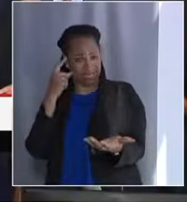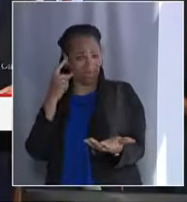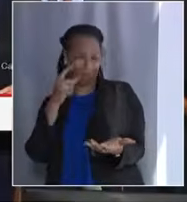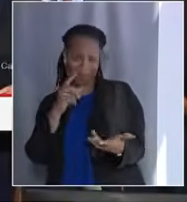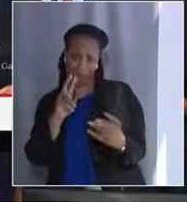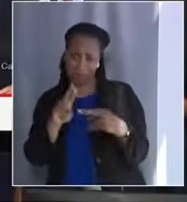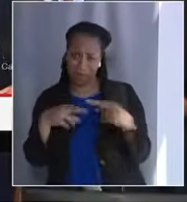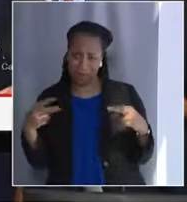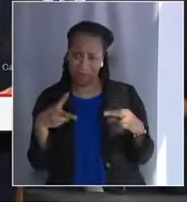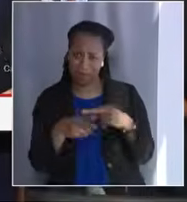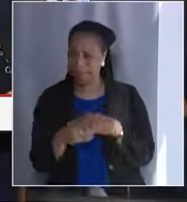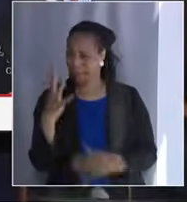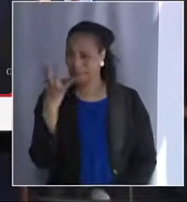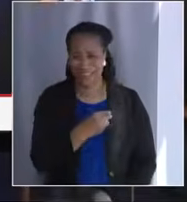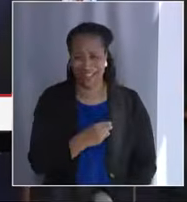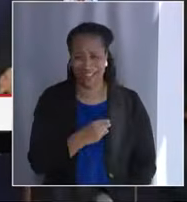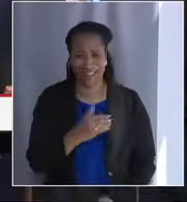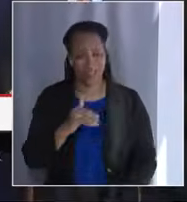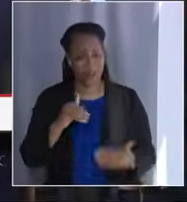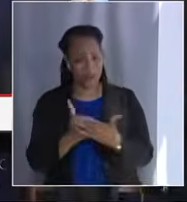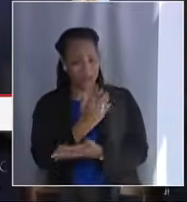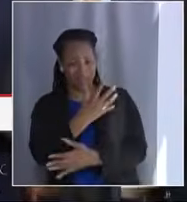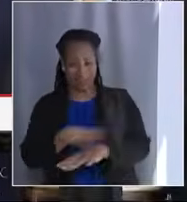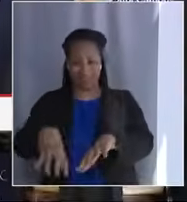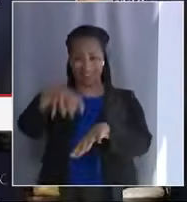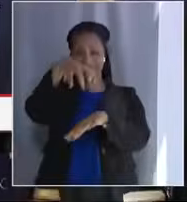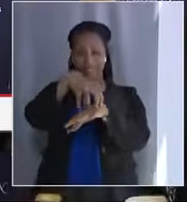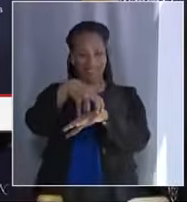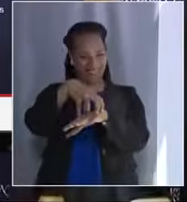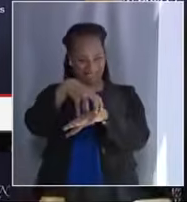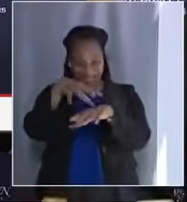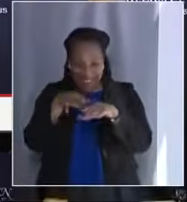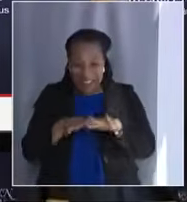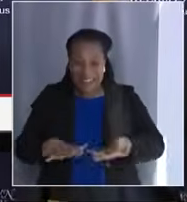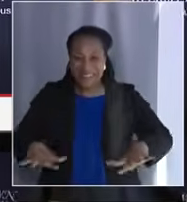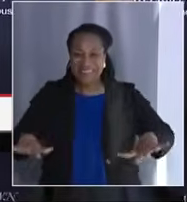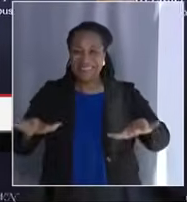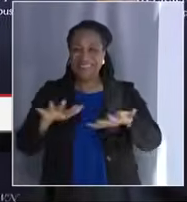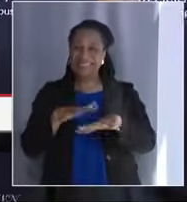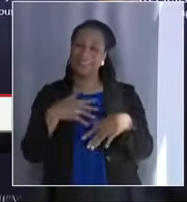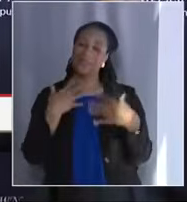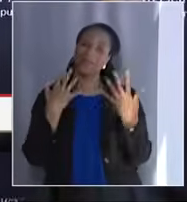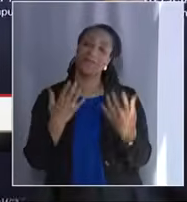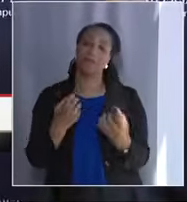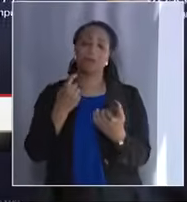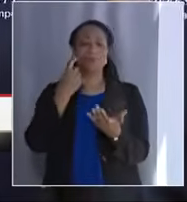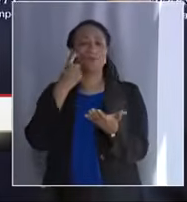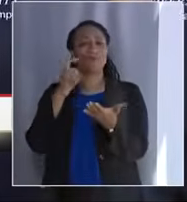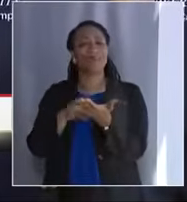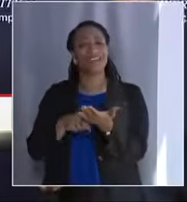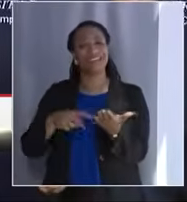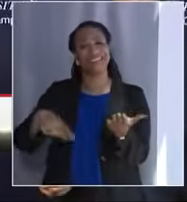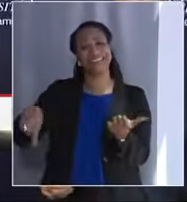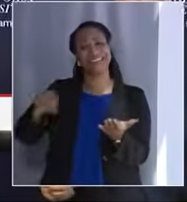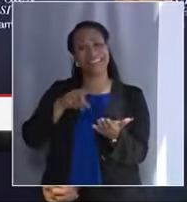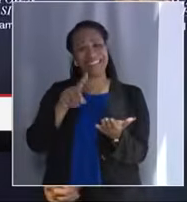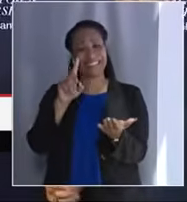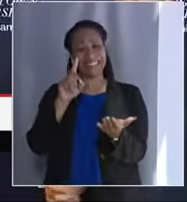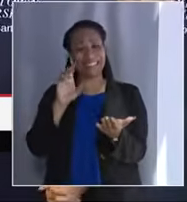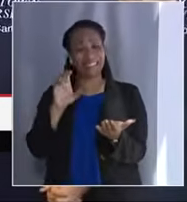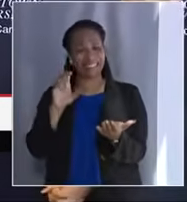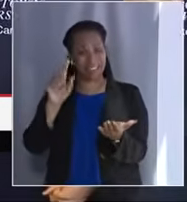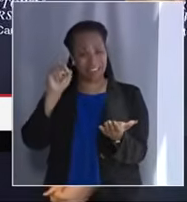newest edition on the Capitol campus. I want to acknowledge members of the DC government team who are here as